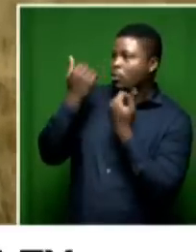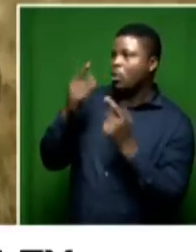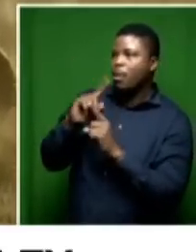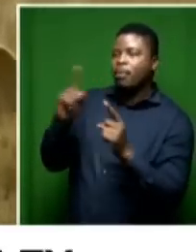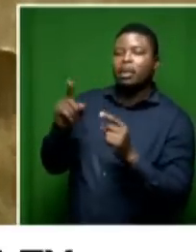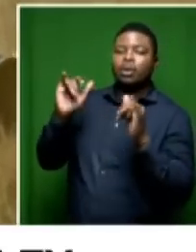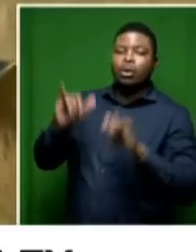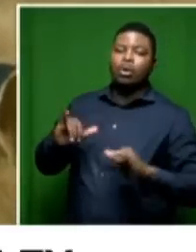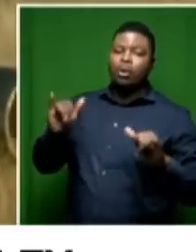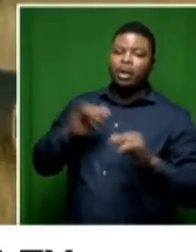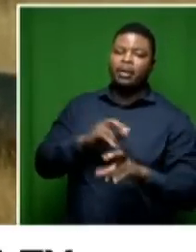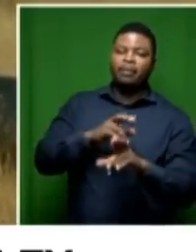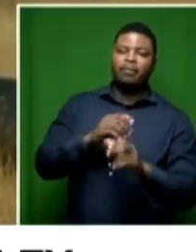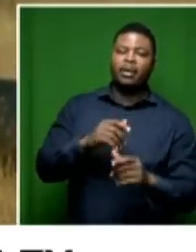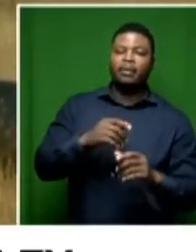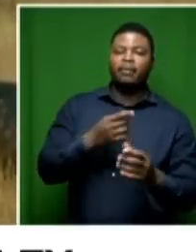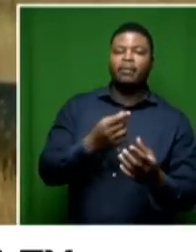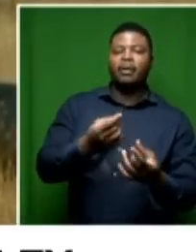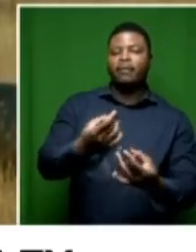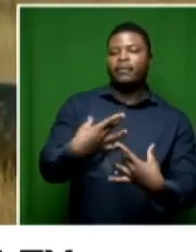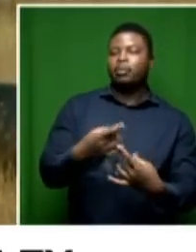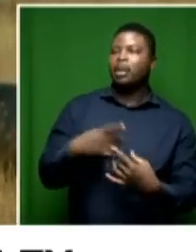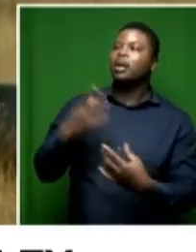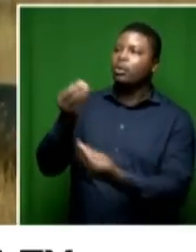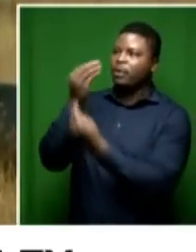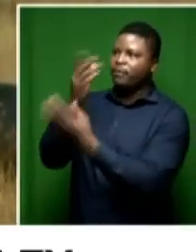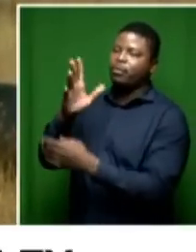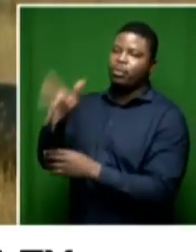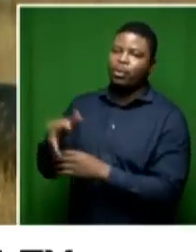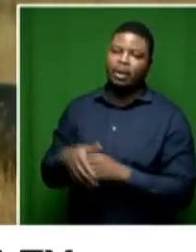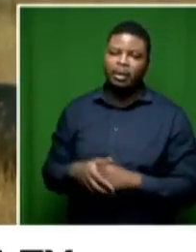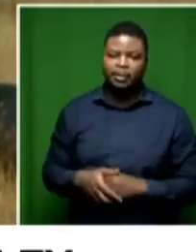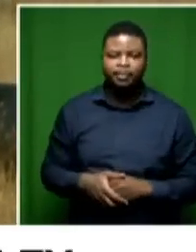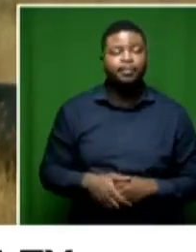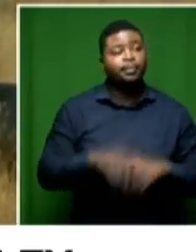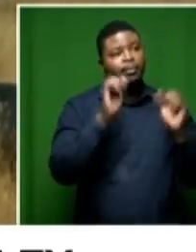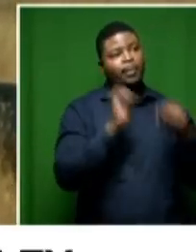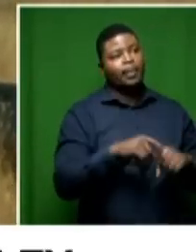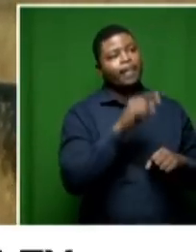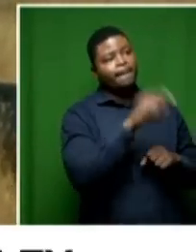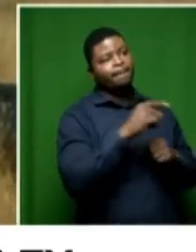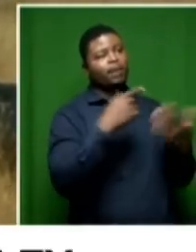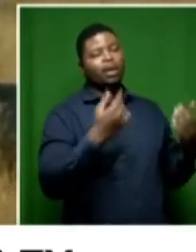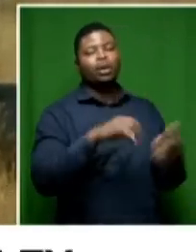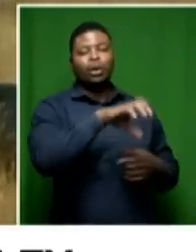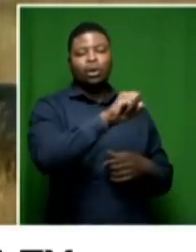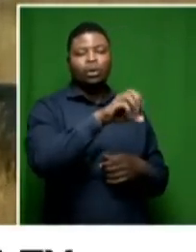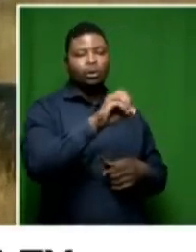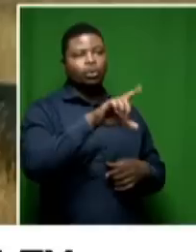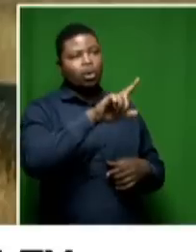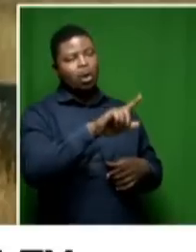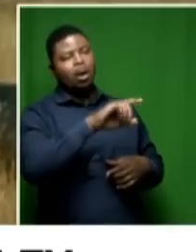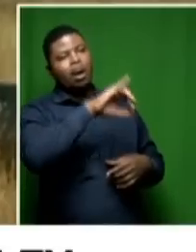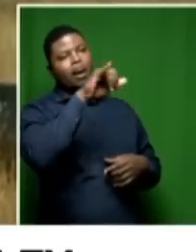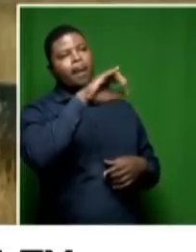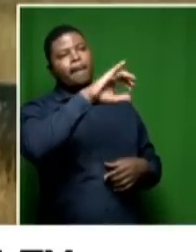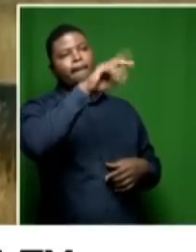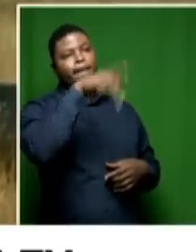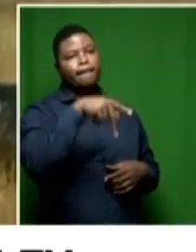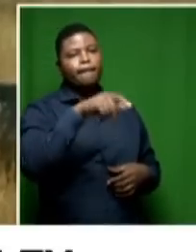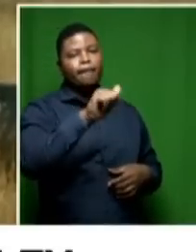was Toko Reed, and she's the Sol Plaatje Municipal spokesperson, telling us about the water cuts for the next 3 days, saying that water